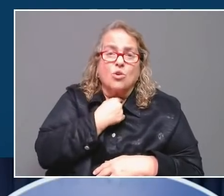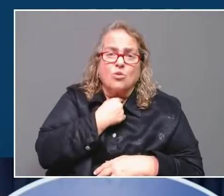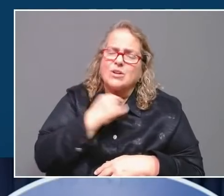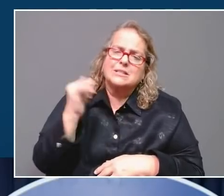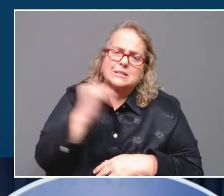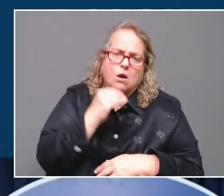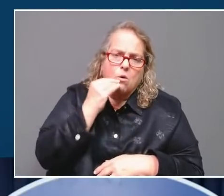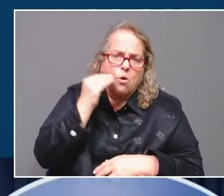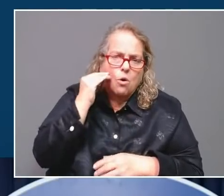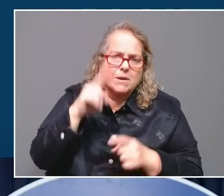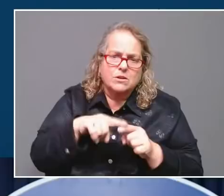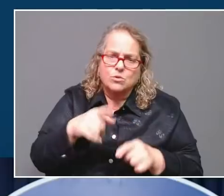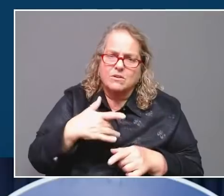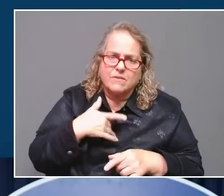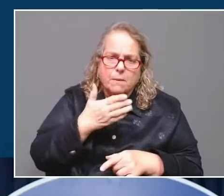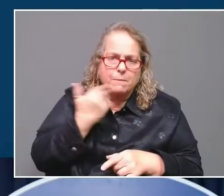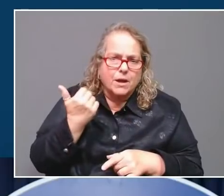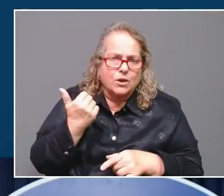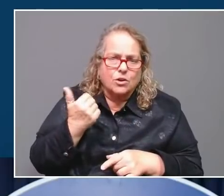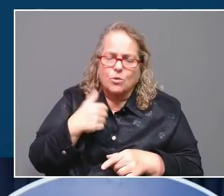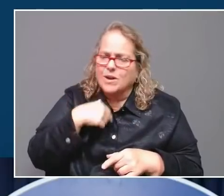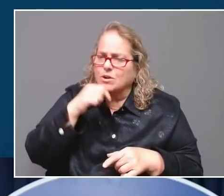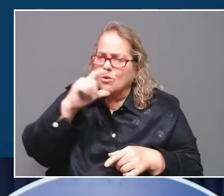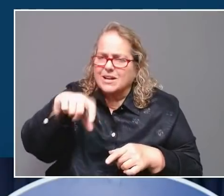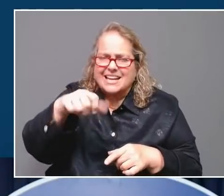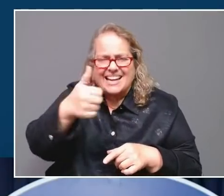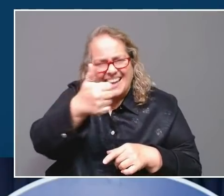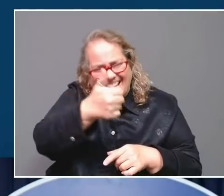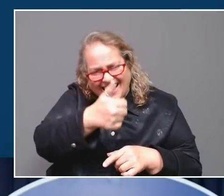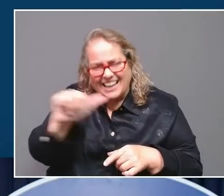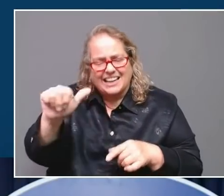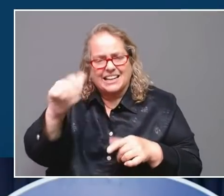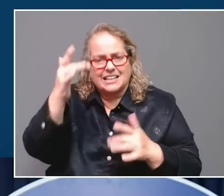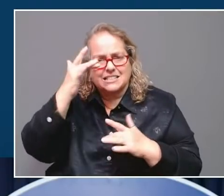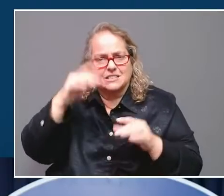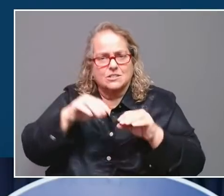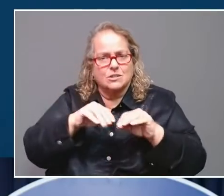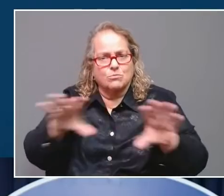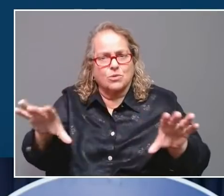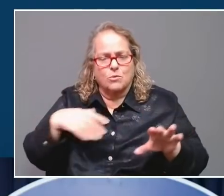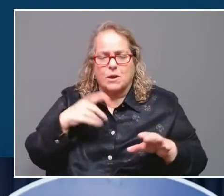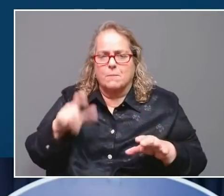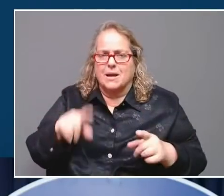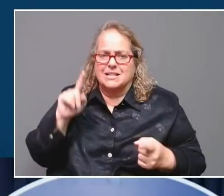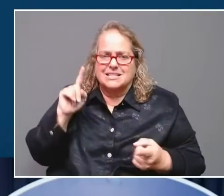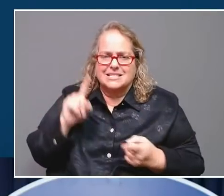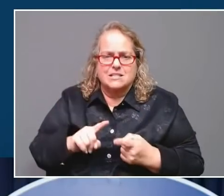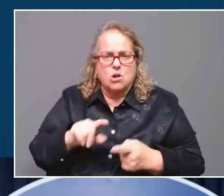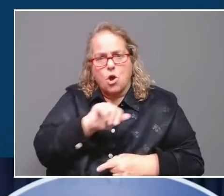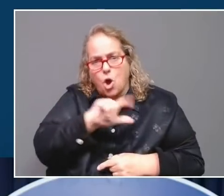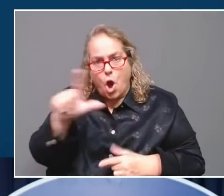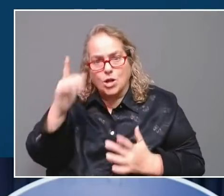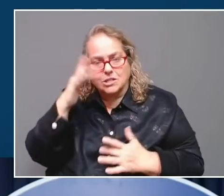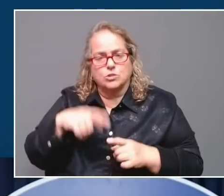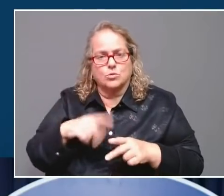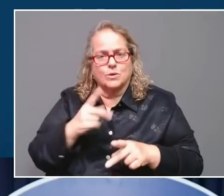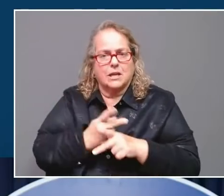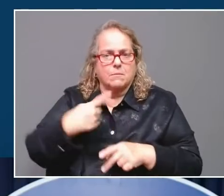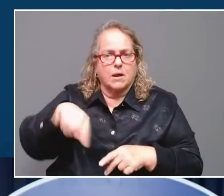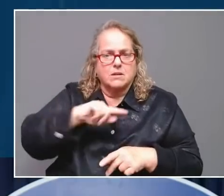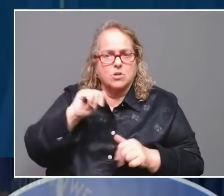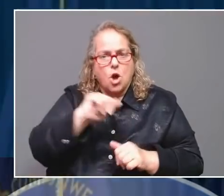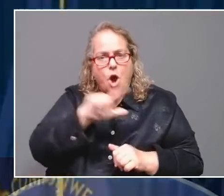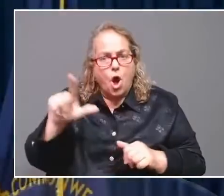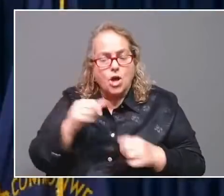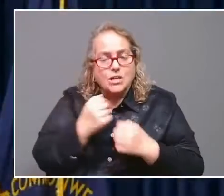better. We don't need any of these diseases spreading. To the extent we can minimize the spread of any disease, it'll help keep us all safer and help minimize